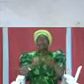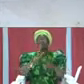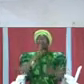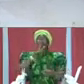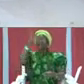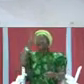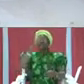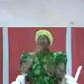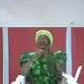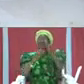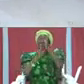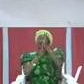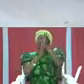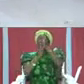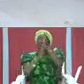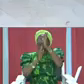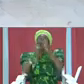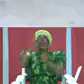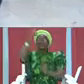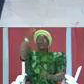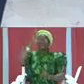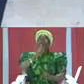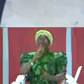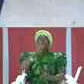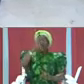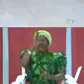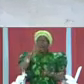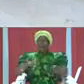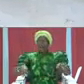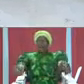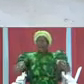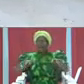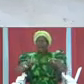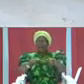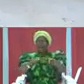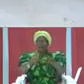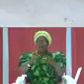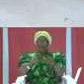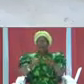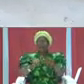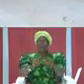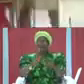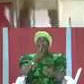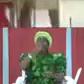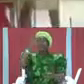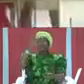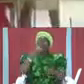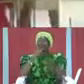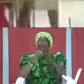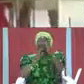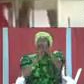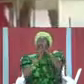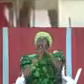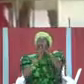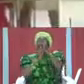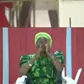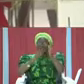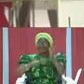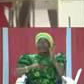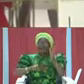to be praised. You are worthy to be